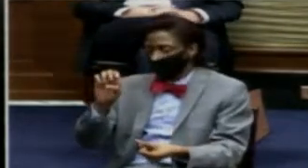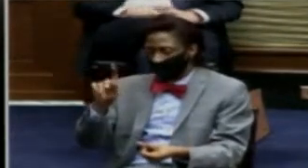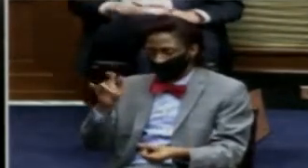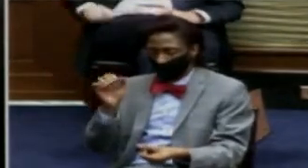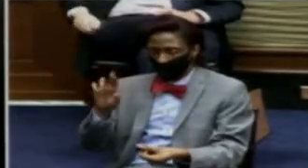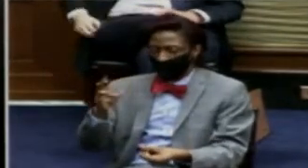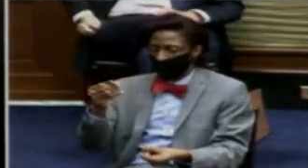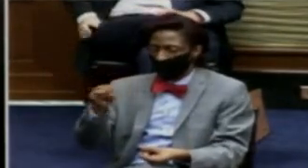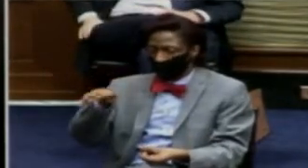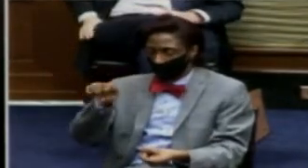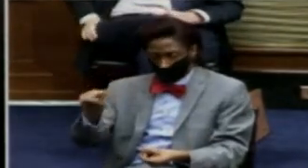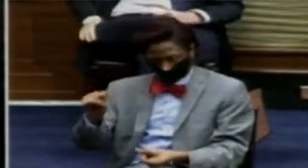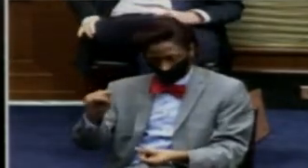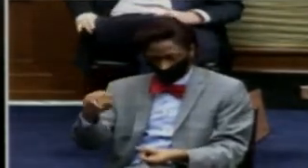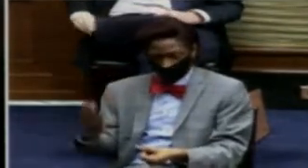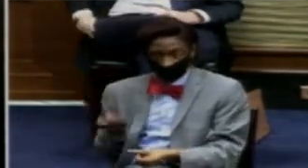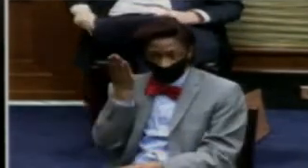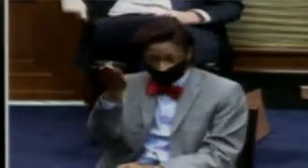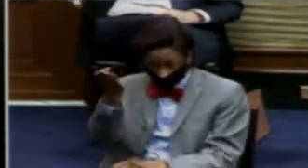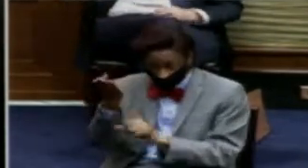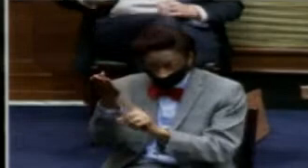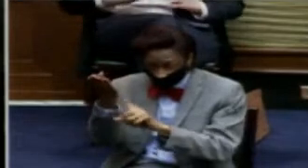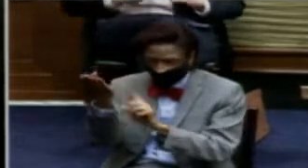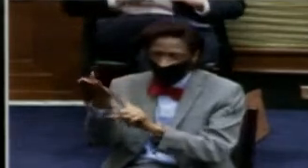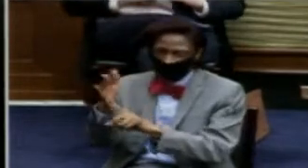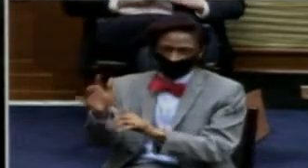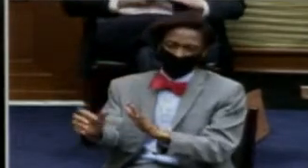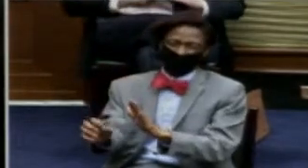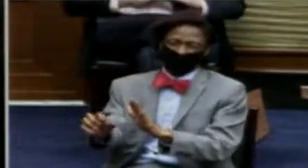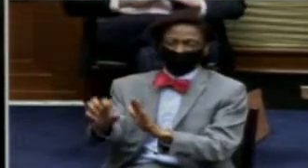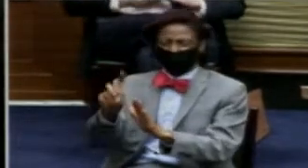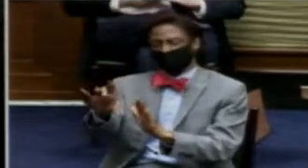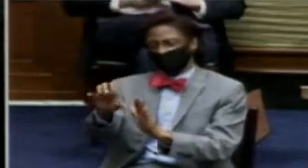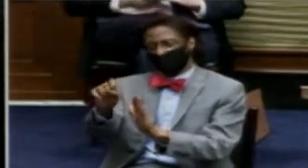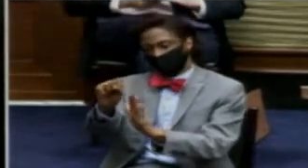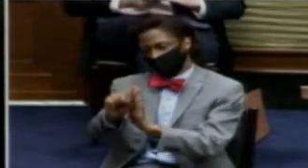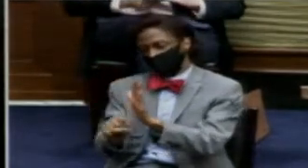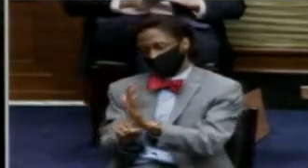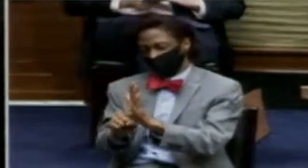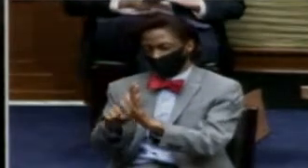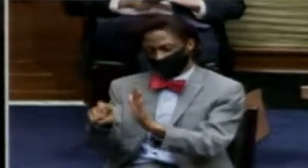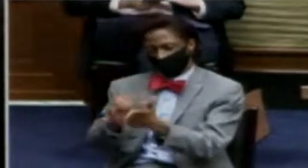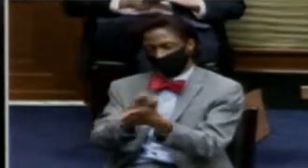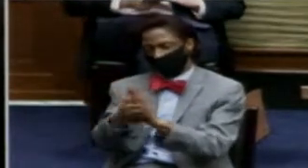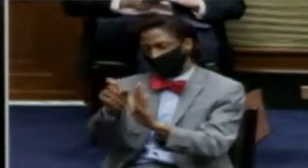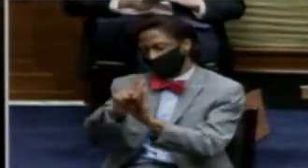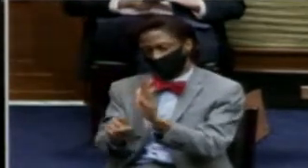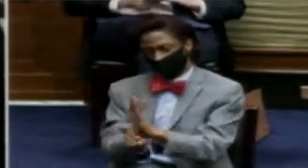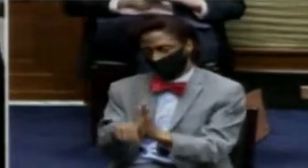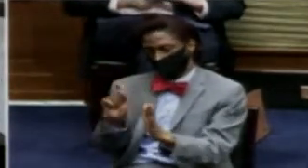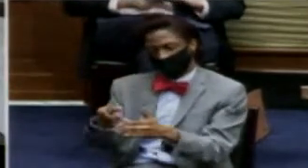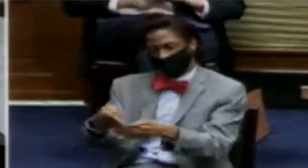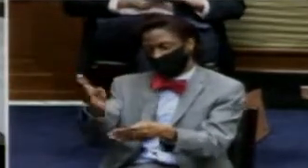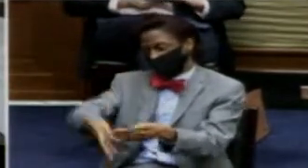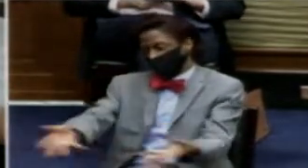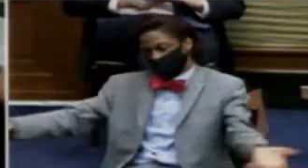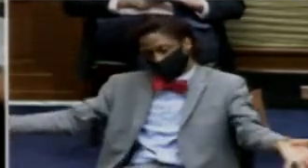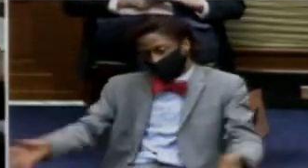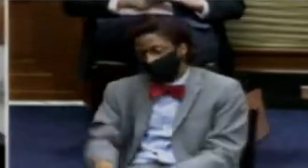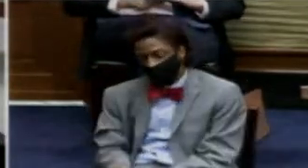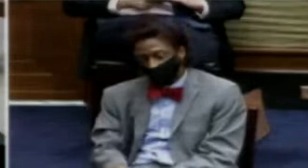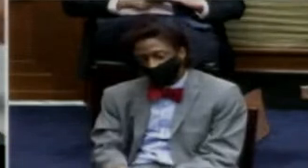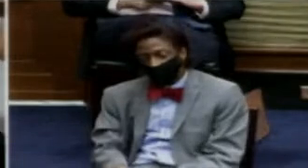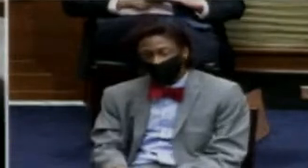solution, statehood for the District of Columbia. We just need to get it done. Now, let me turn